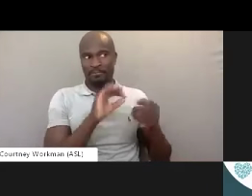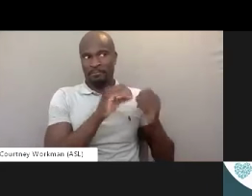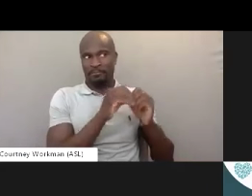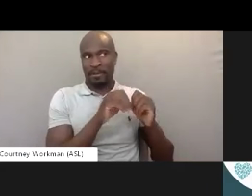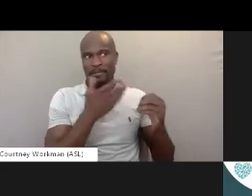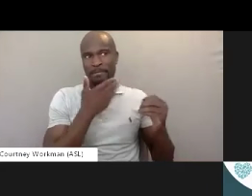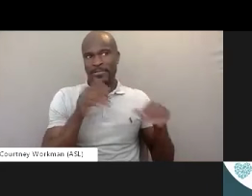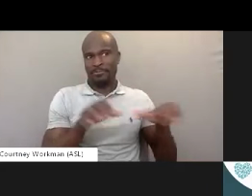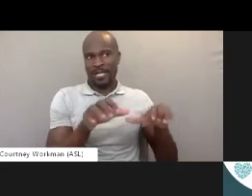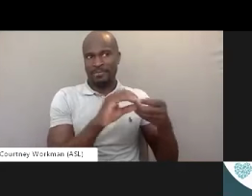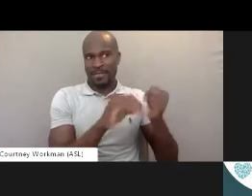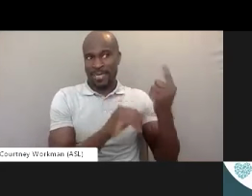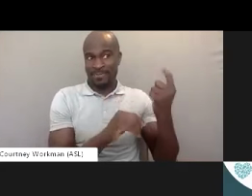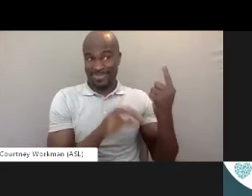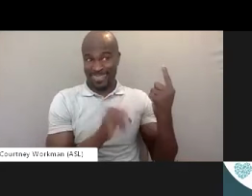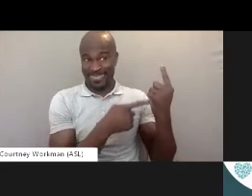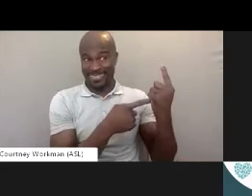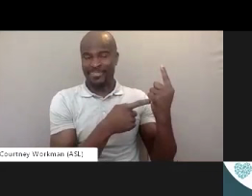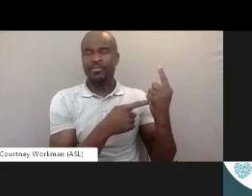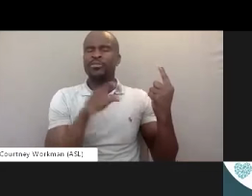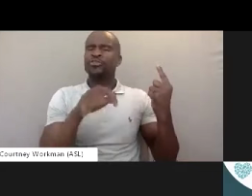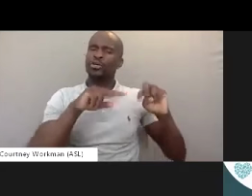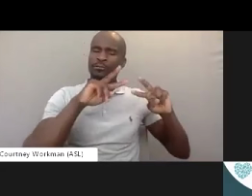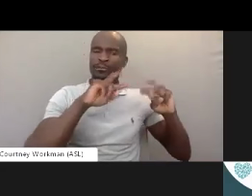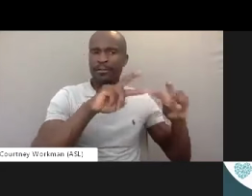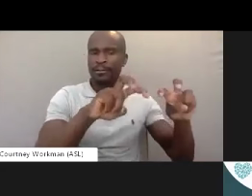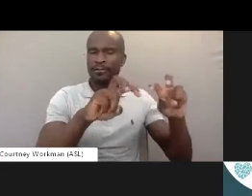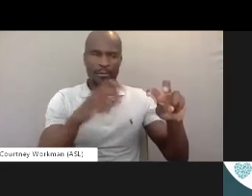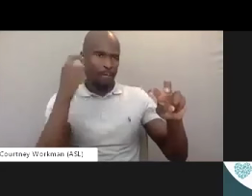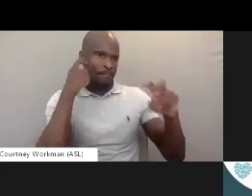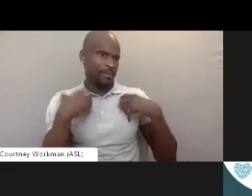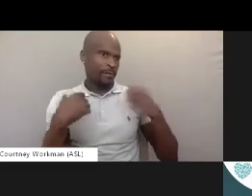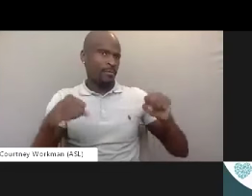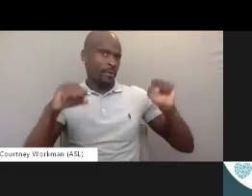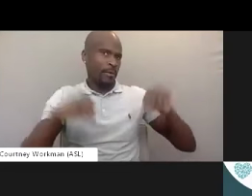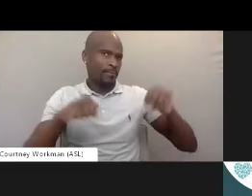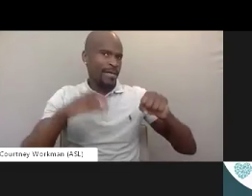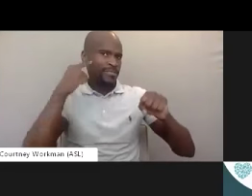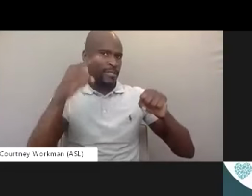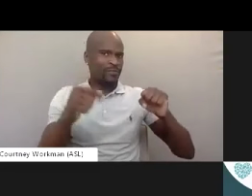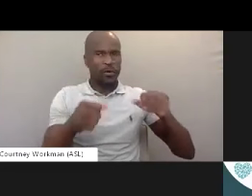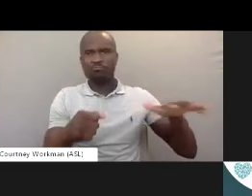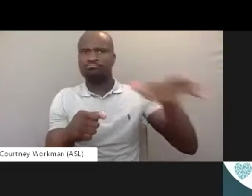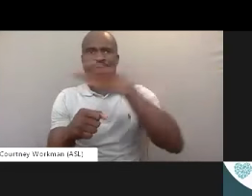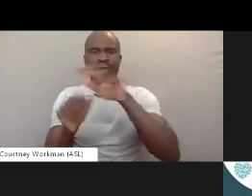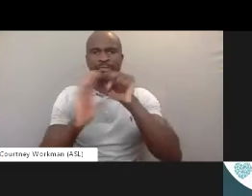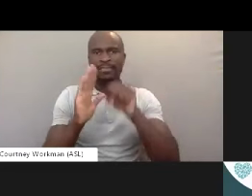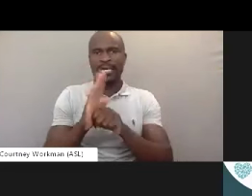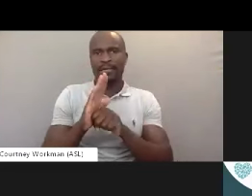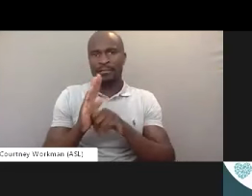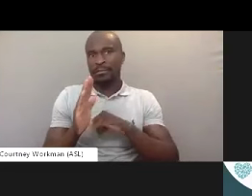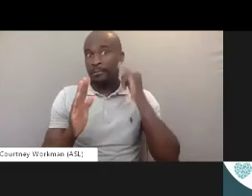think through and do a needs assessment of what is the mental health capacity in their state to serve folks. If there is going to